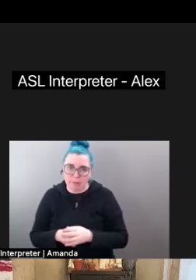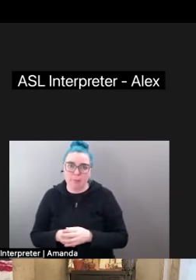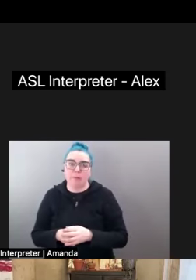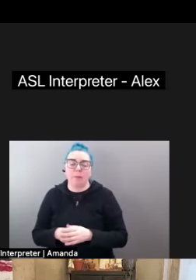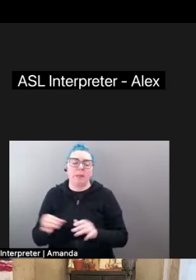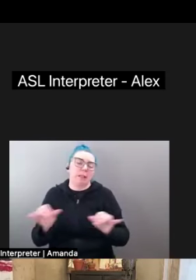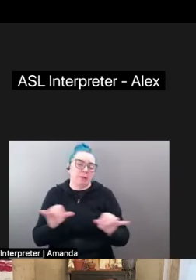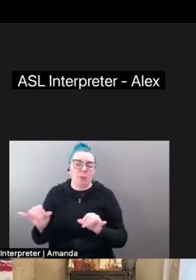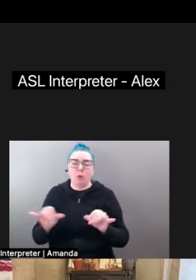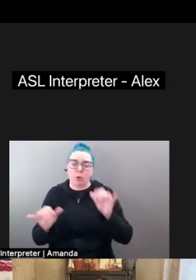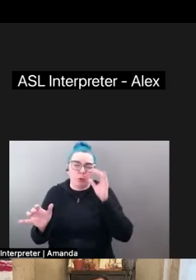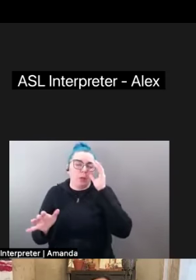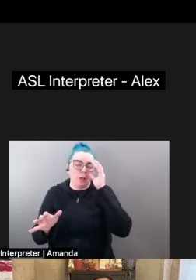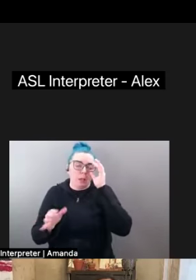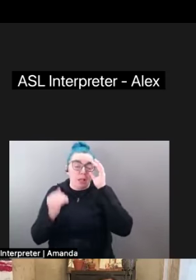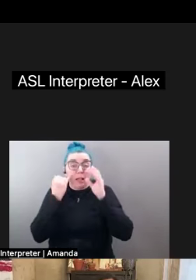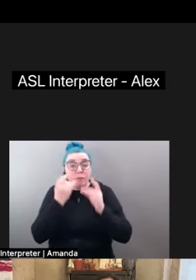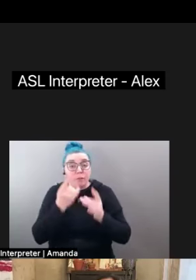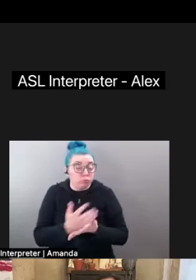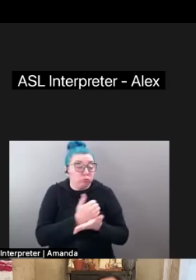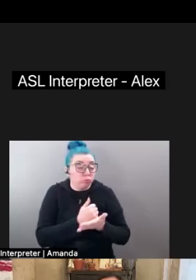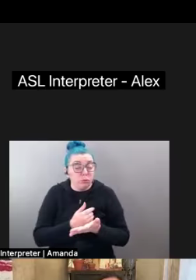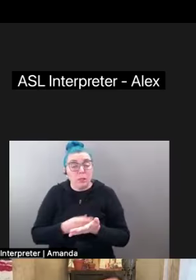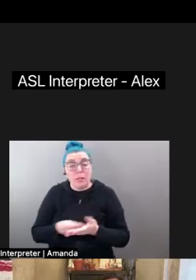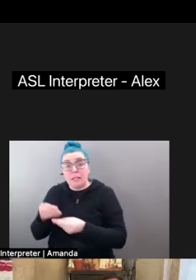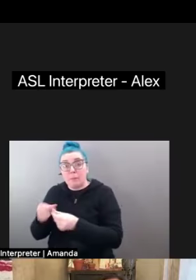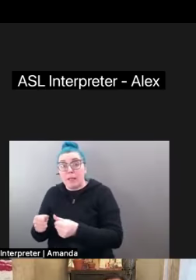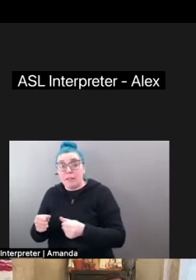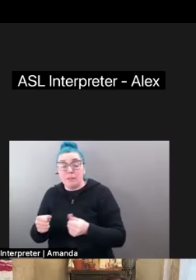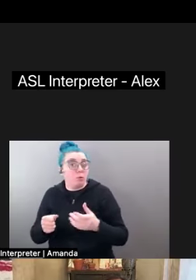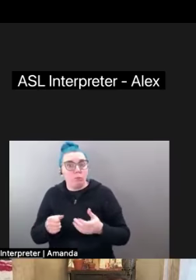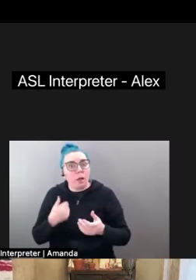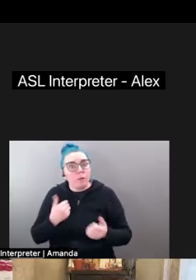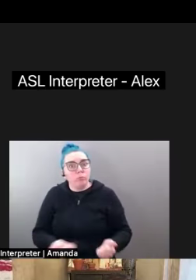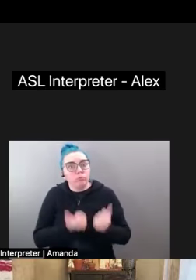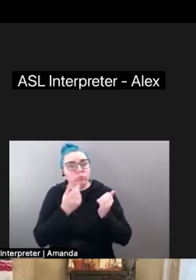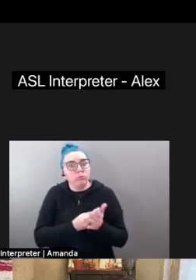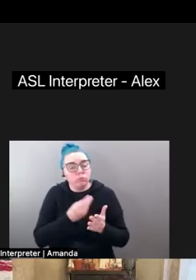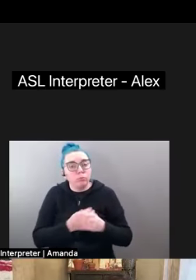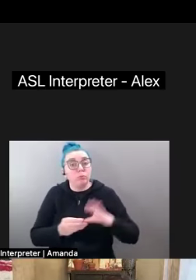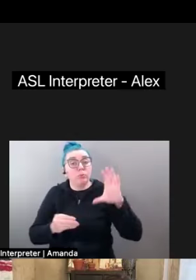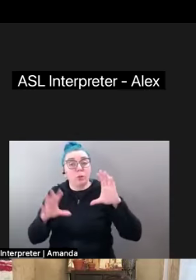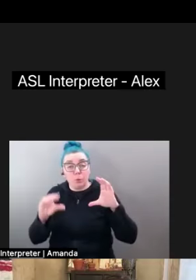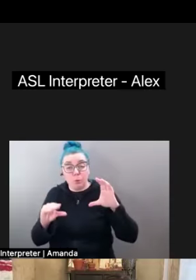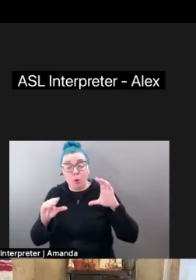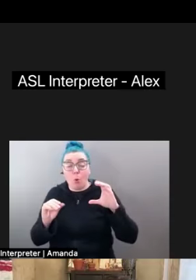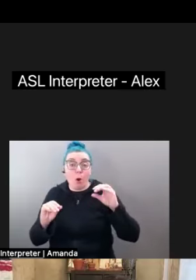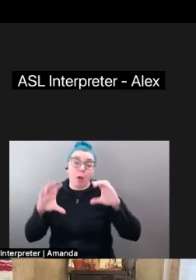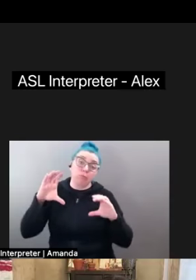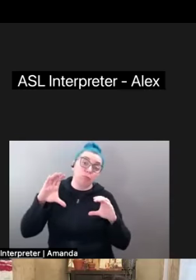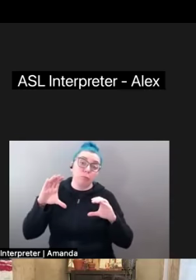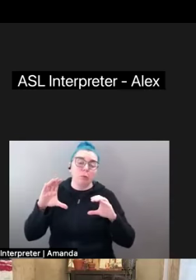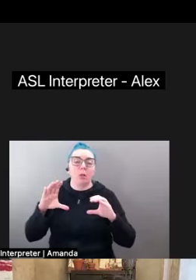a much higher revenue than expenses or much higher expenses than revenue, we're looking at whichever number is lower.